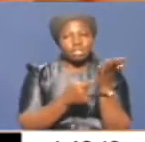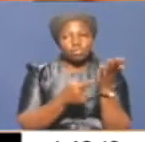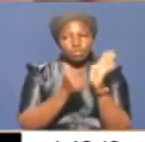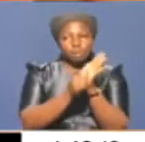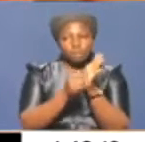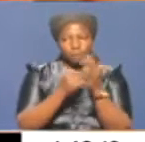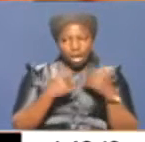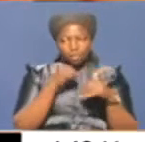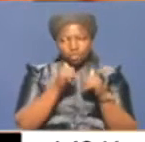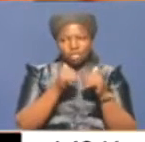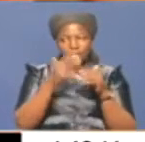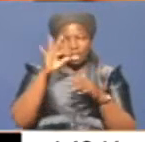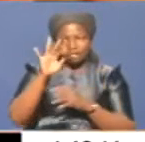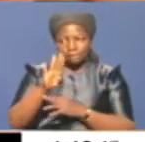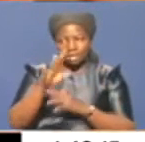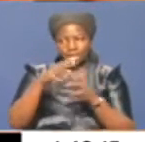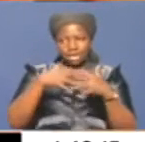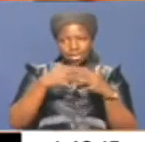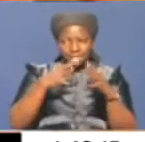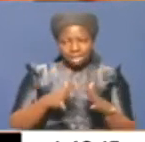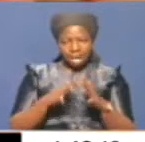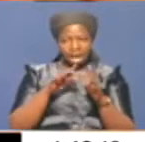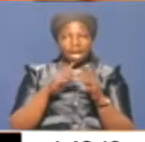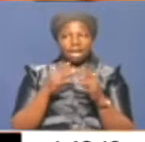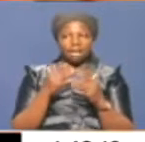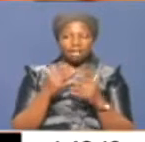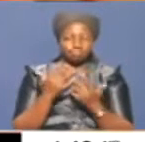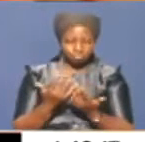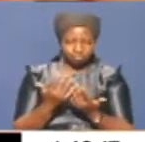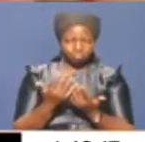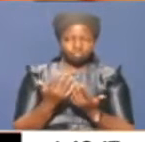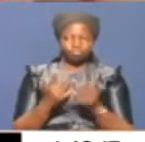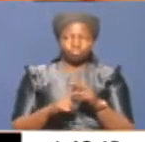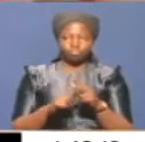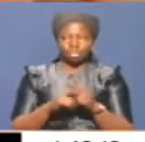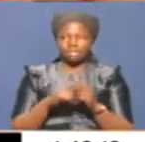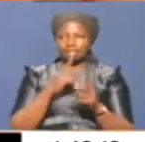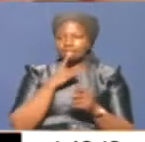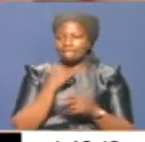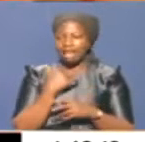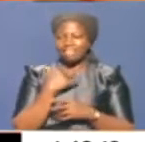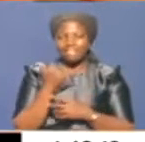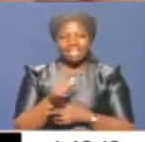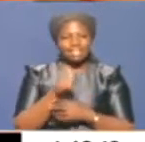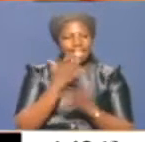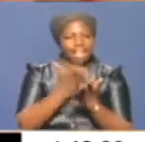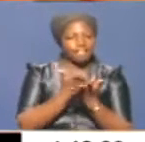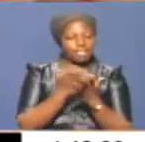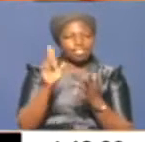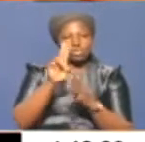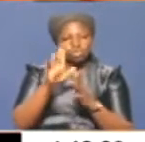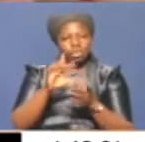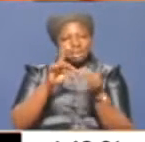Facebook engineers. The social media behemoth said there was no evidence that user data was compromised as a result of